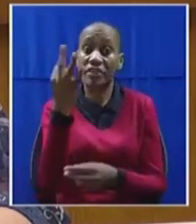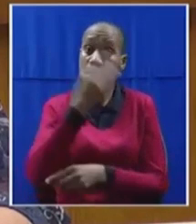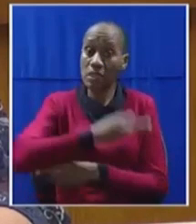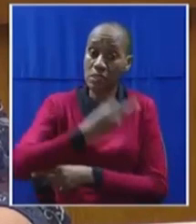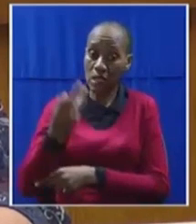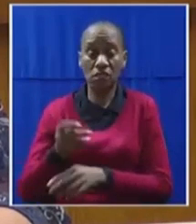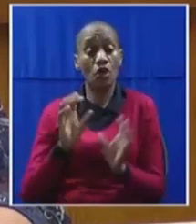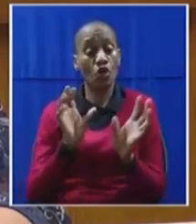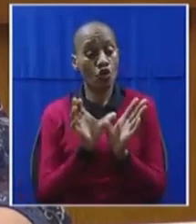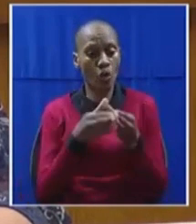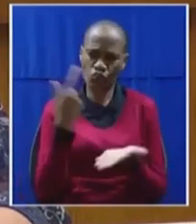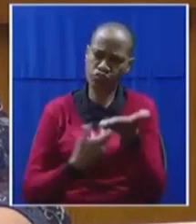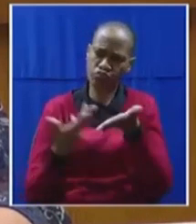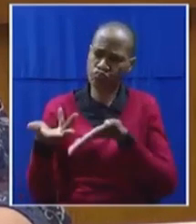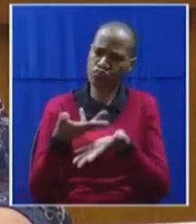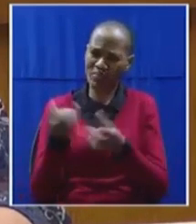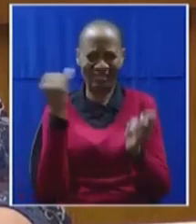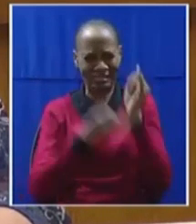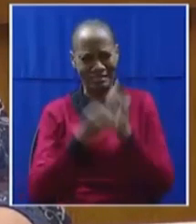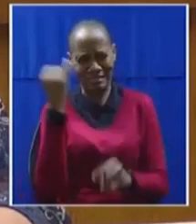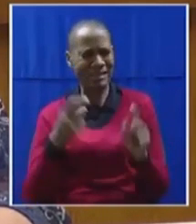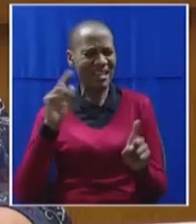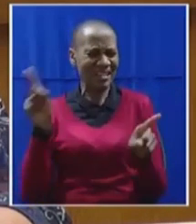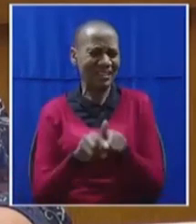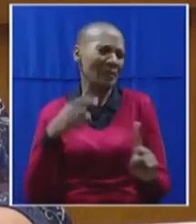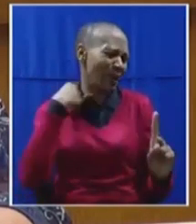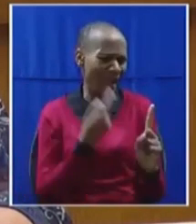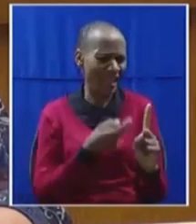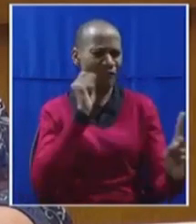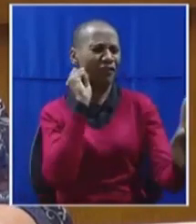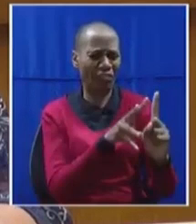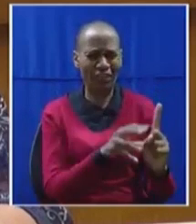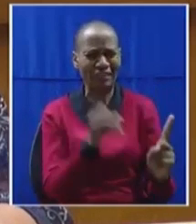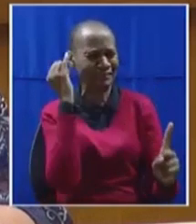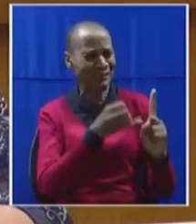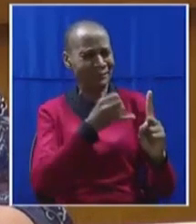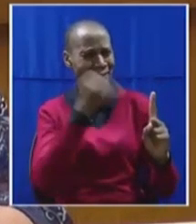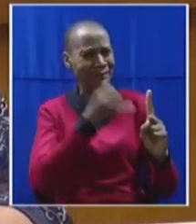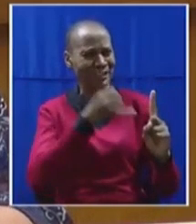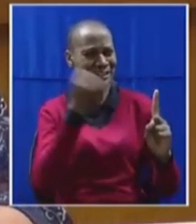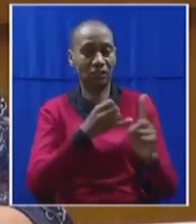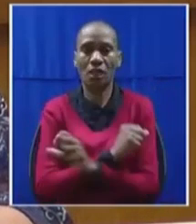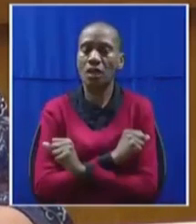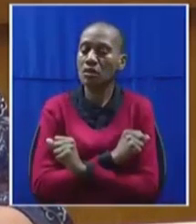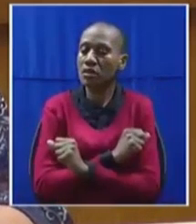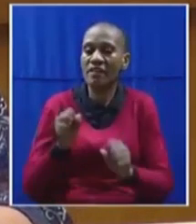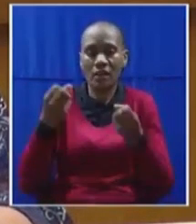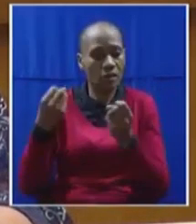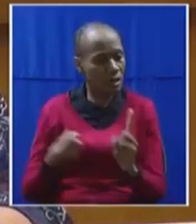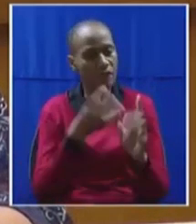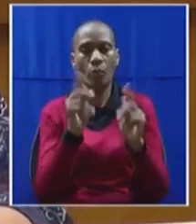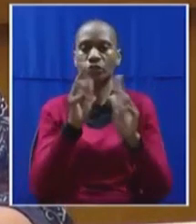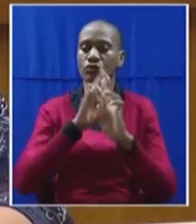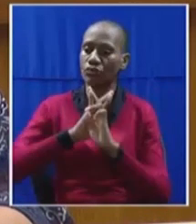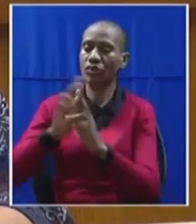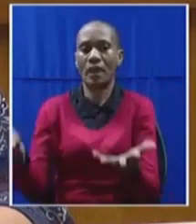but eviscerated the man. He was called a liar, he was sneered at, he was demeaned, all with no right of reply. I asked